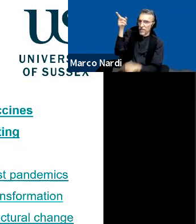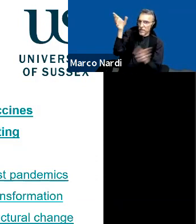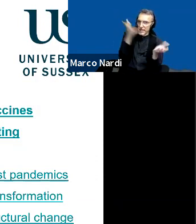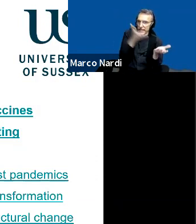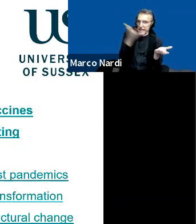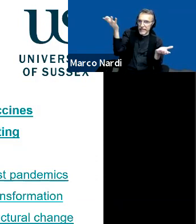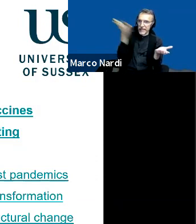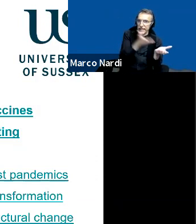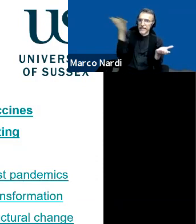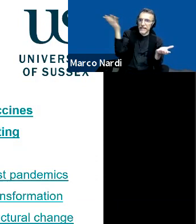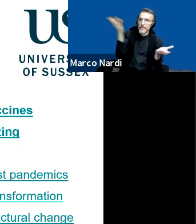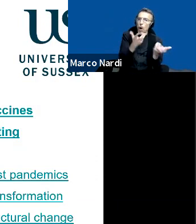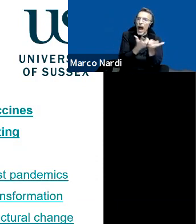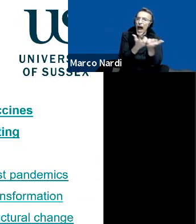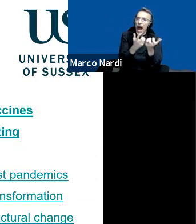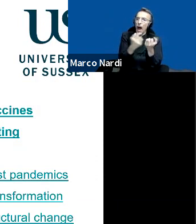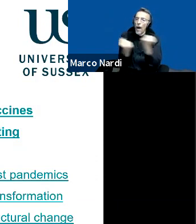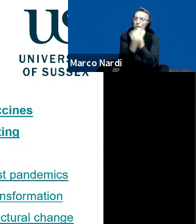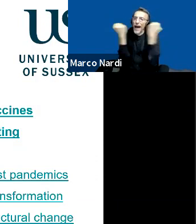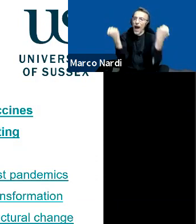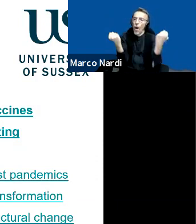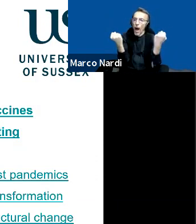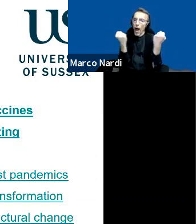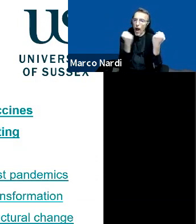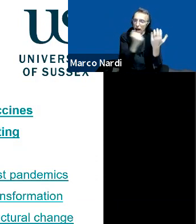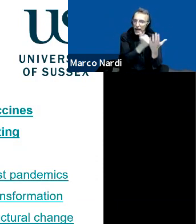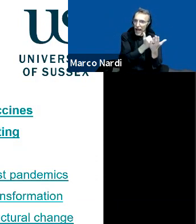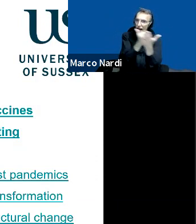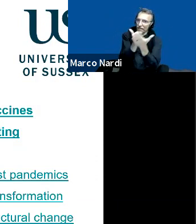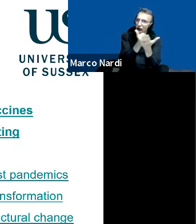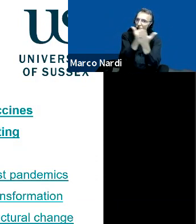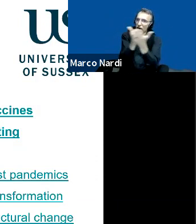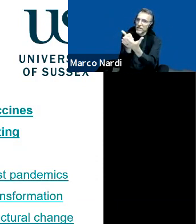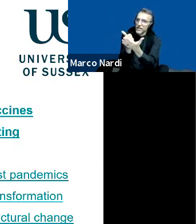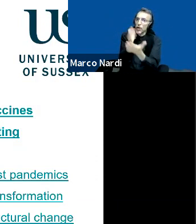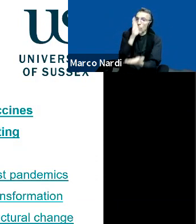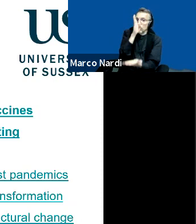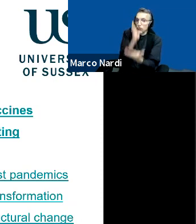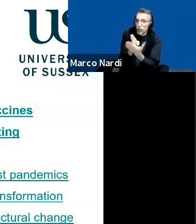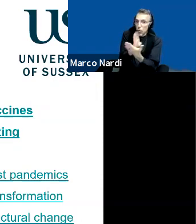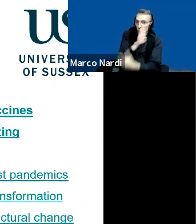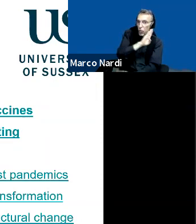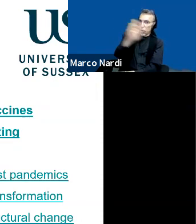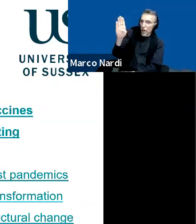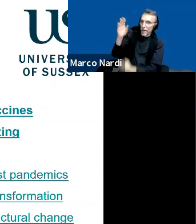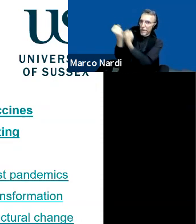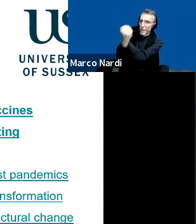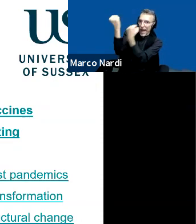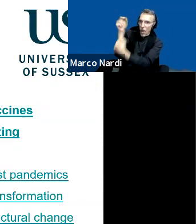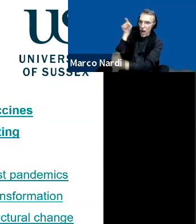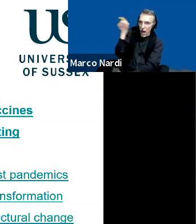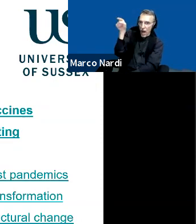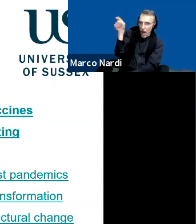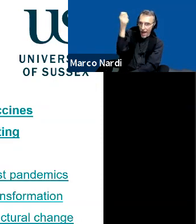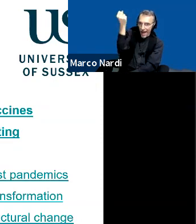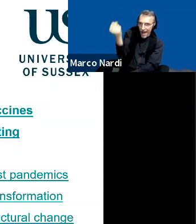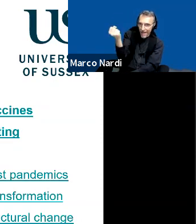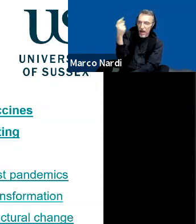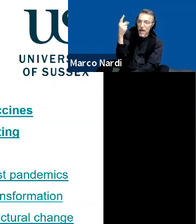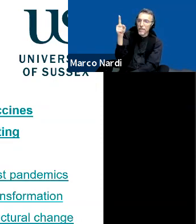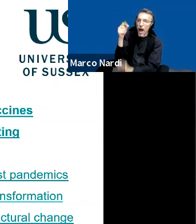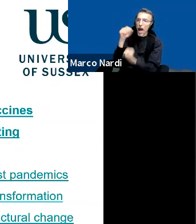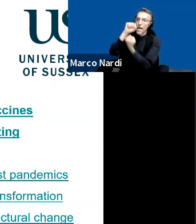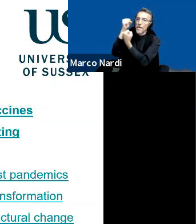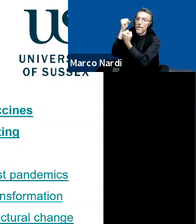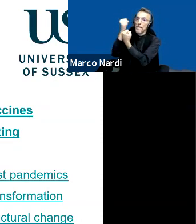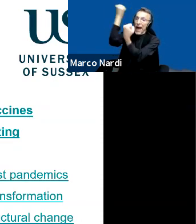power works in shaping science advice. So it's not just speaking truth to power, it's also a dilemma that power shapes